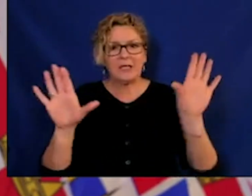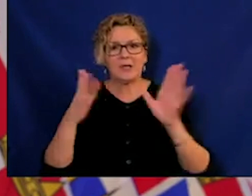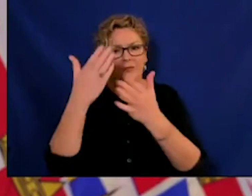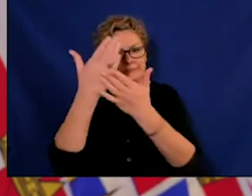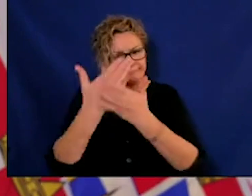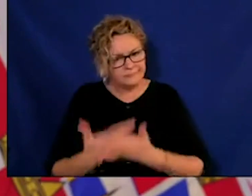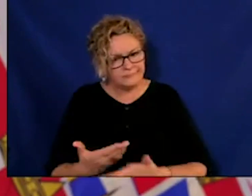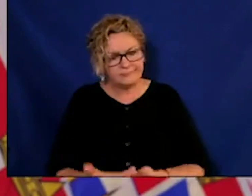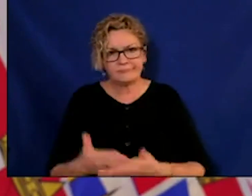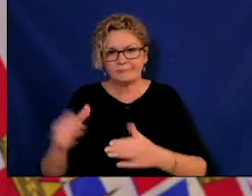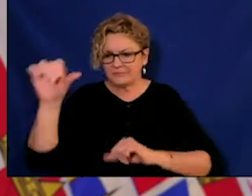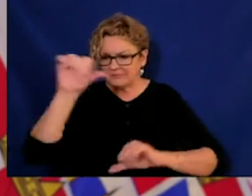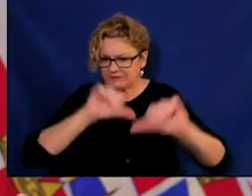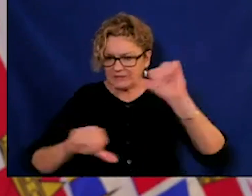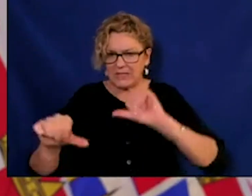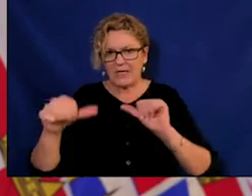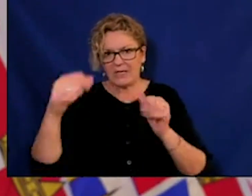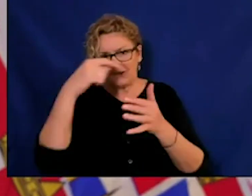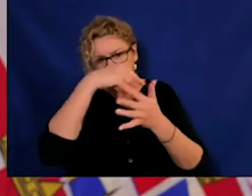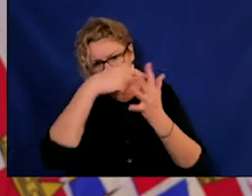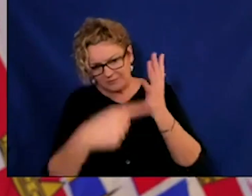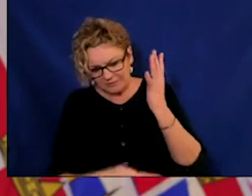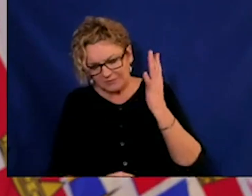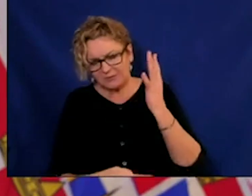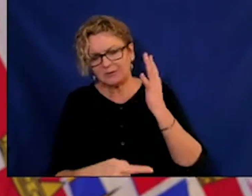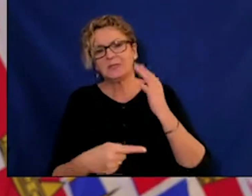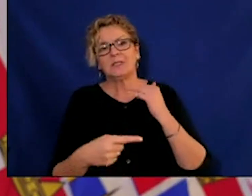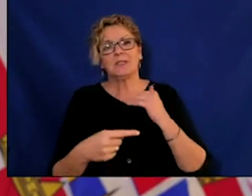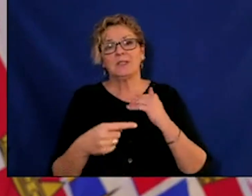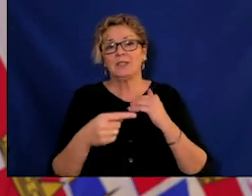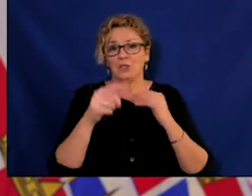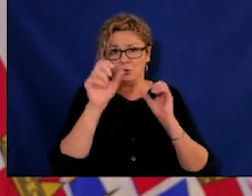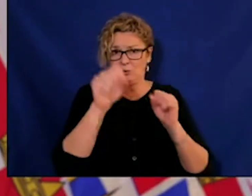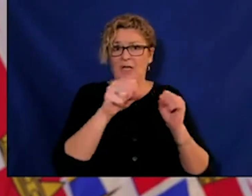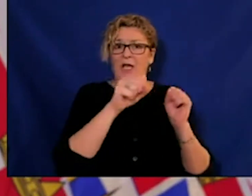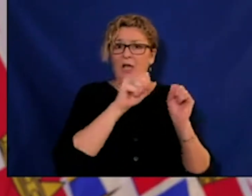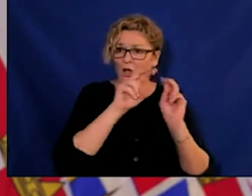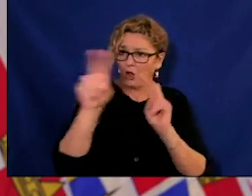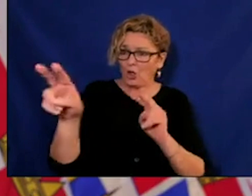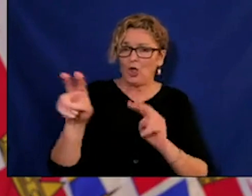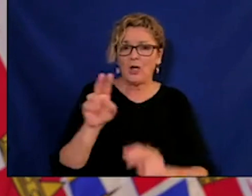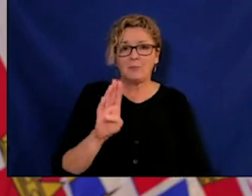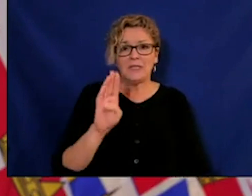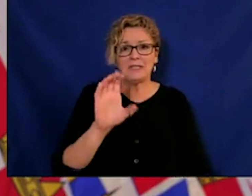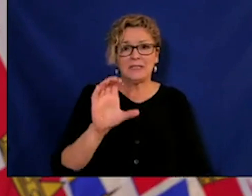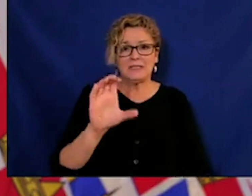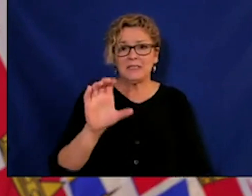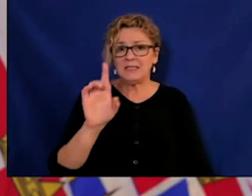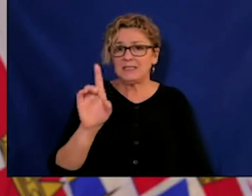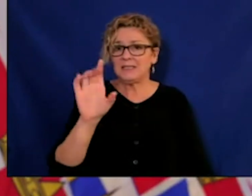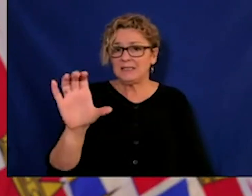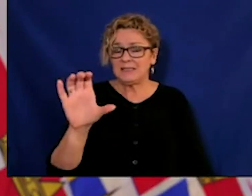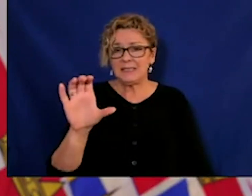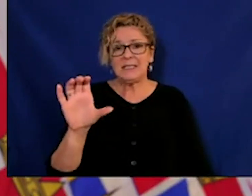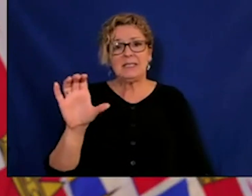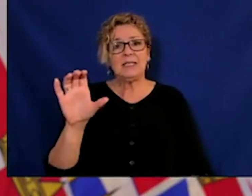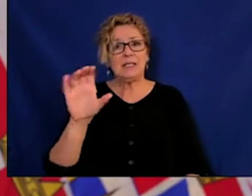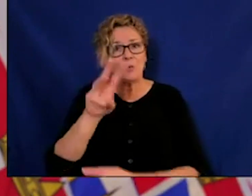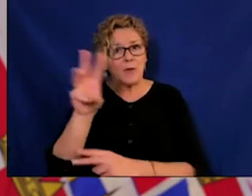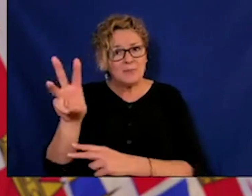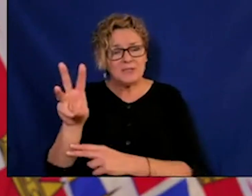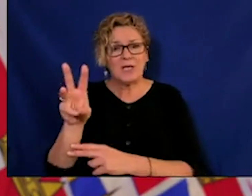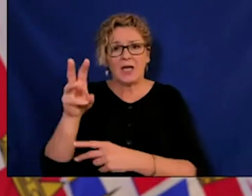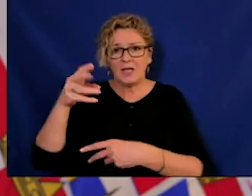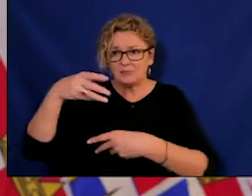in detail. It's posted, and I would refer people to the BC CDC website. On the dashboard, you can look at each region